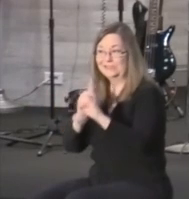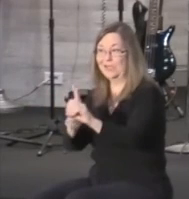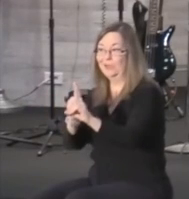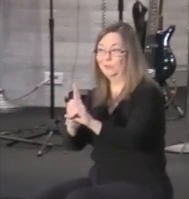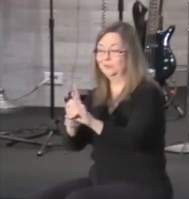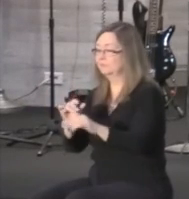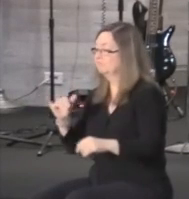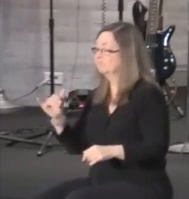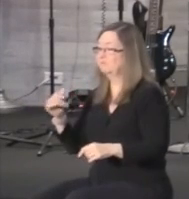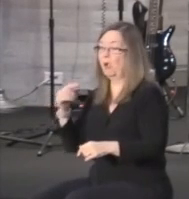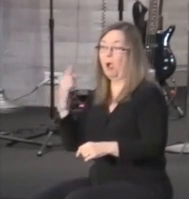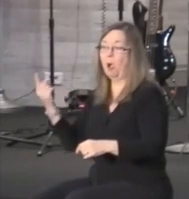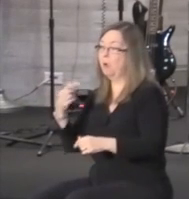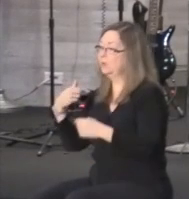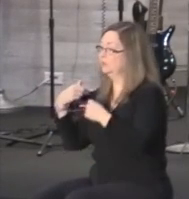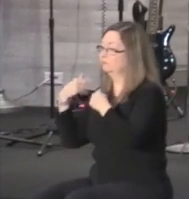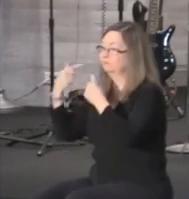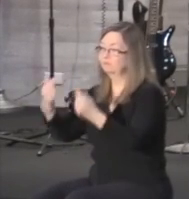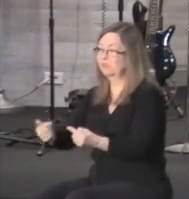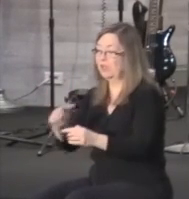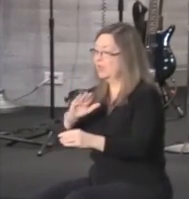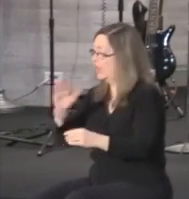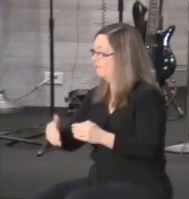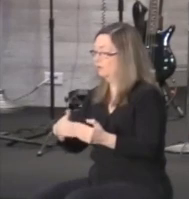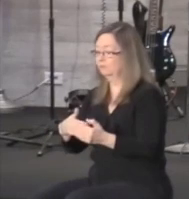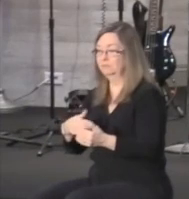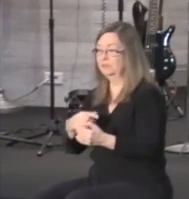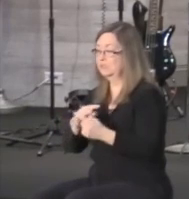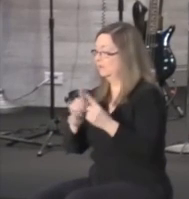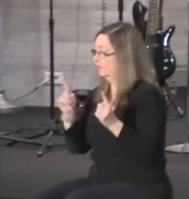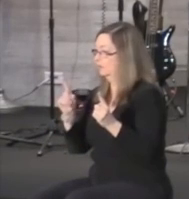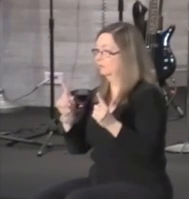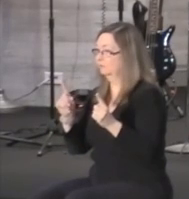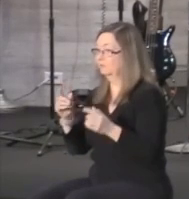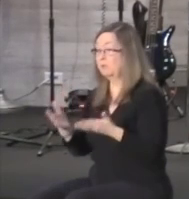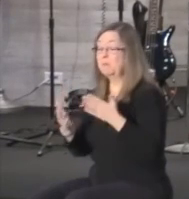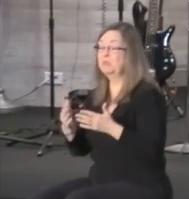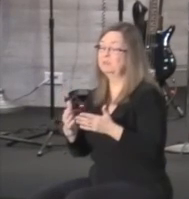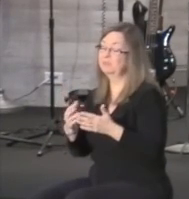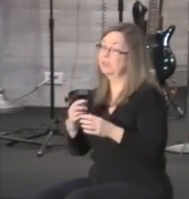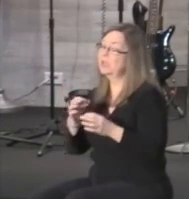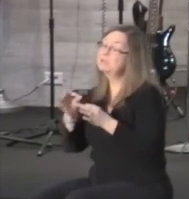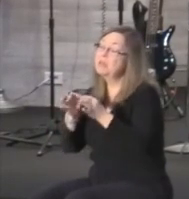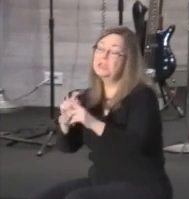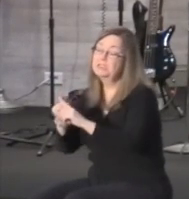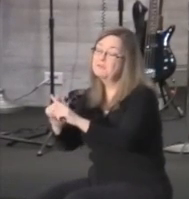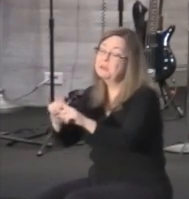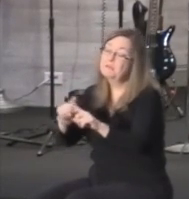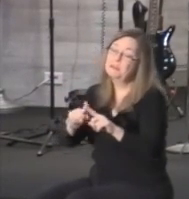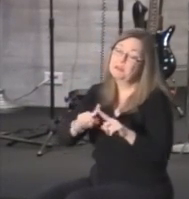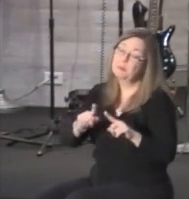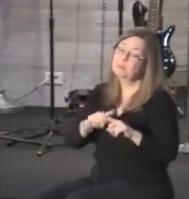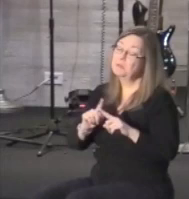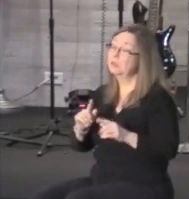same. It's never been different. Oh yeah, we may package it a little bit different here and package it a little bit